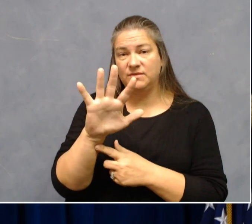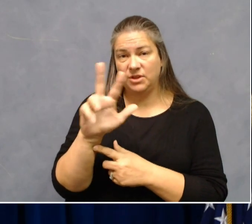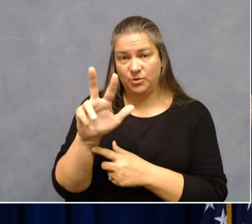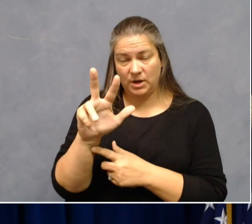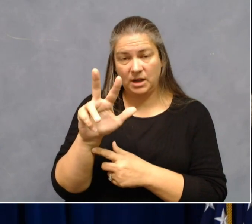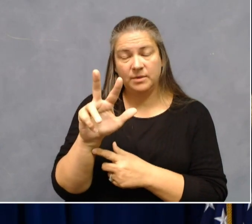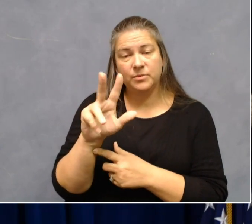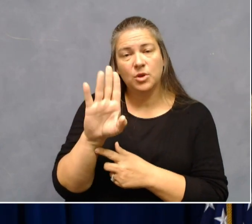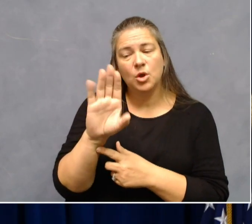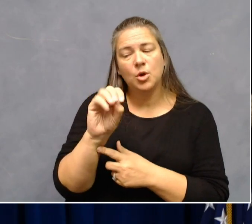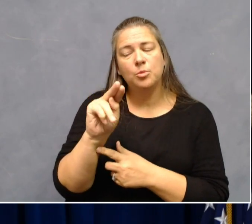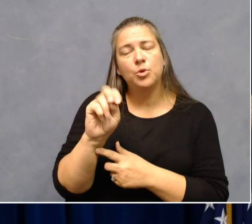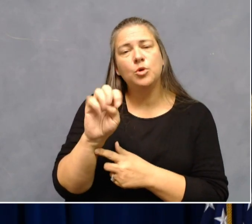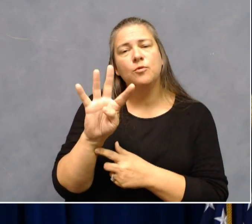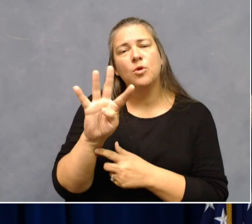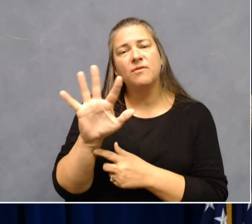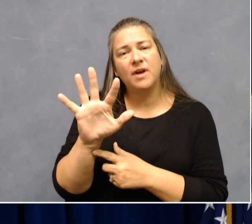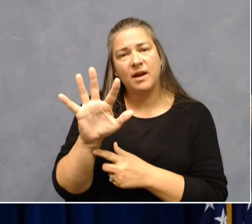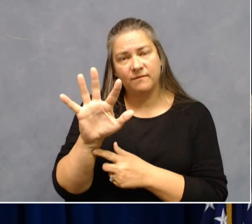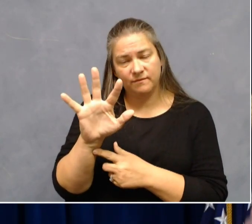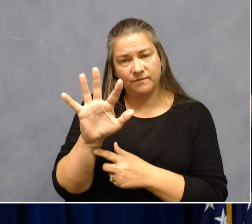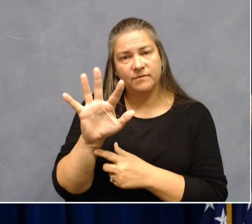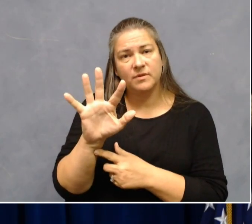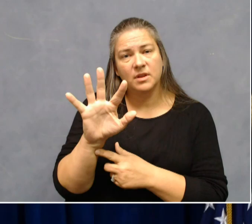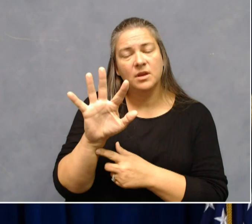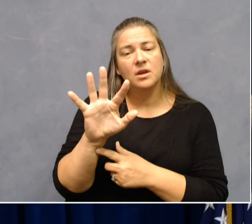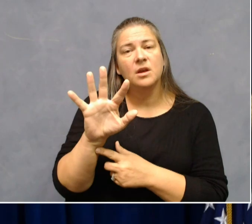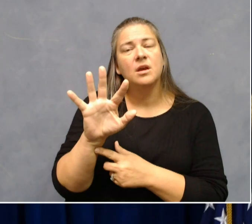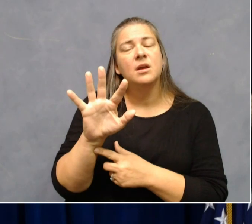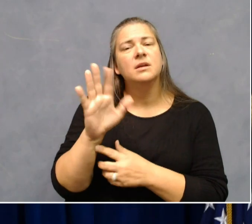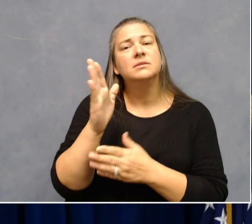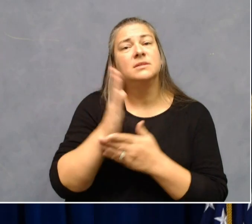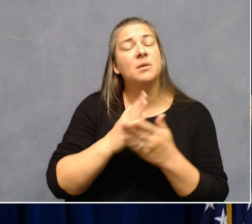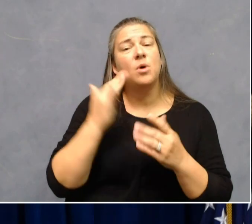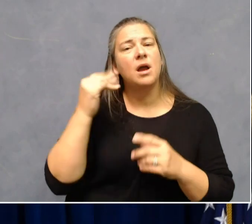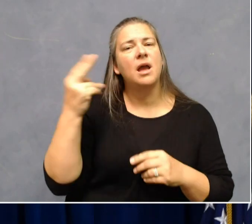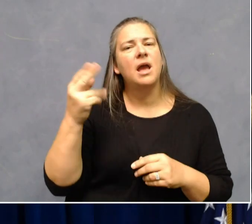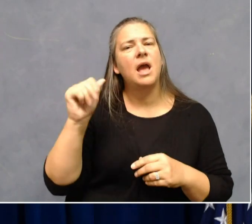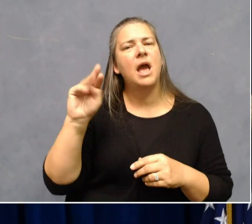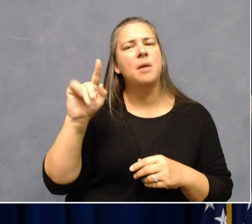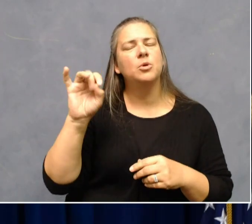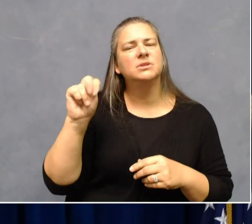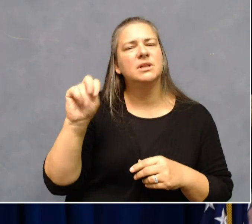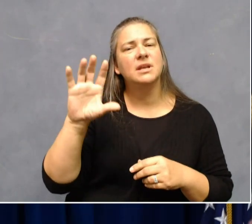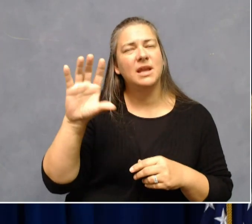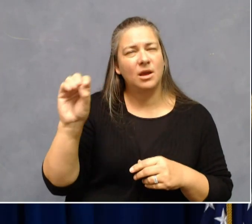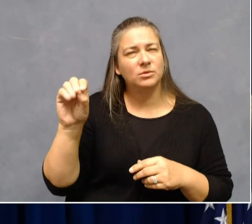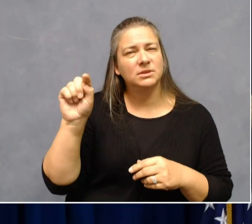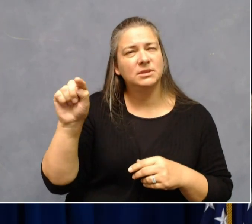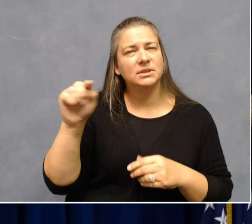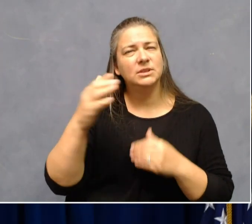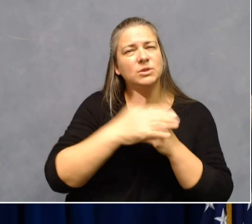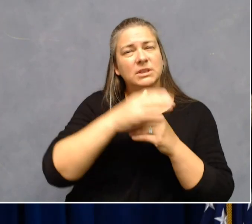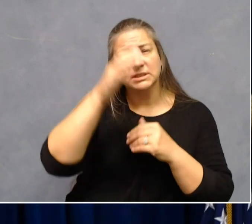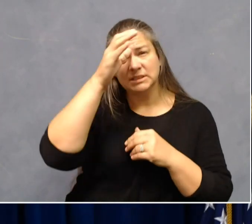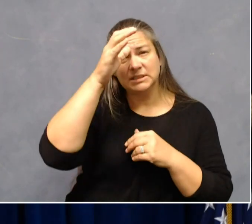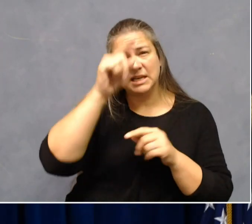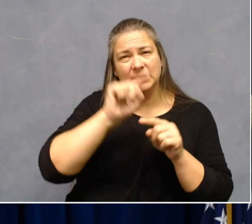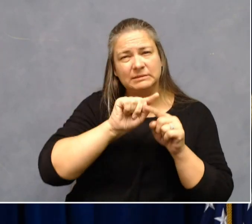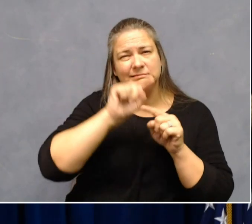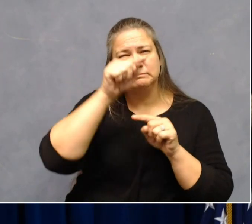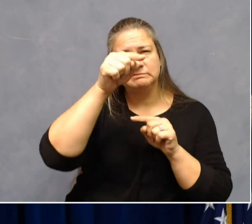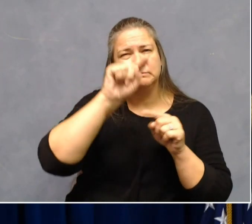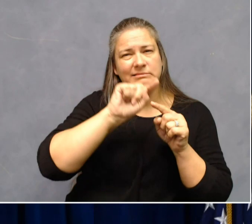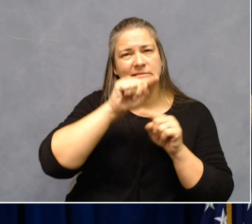Boone, 45 new cases. Part of this is that Hamilton County, the county that Cincinnati is in right over the river, is